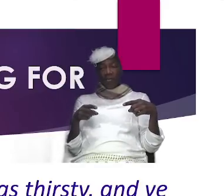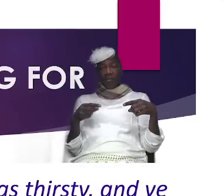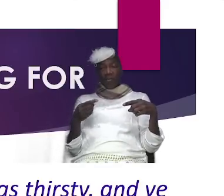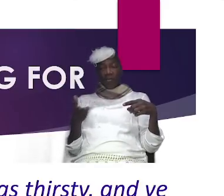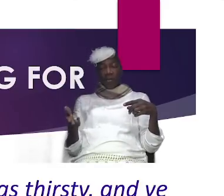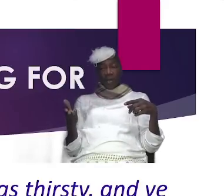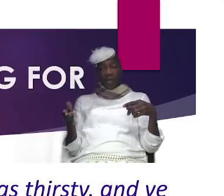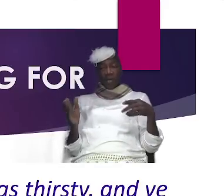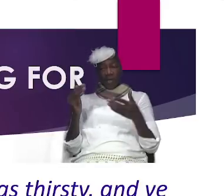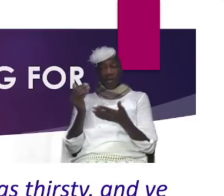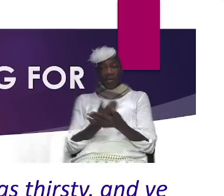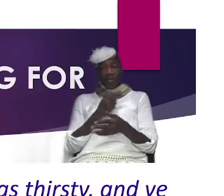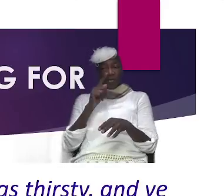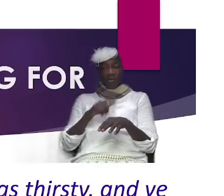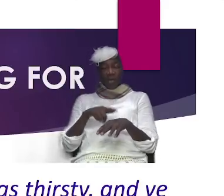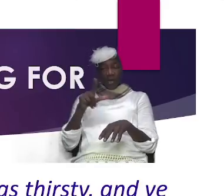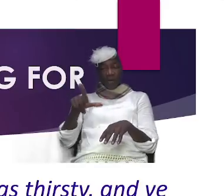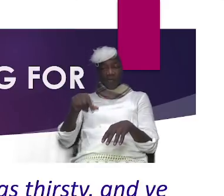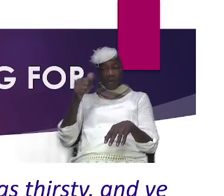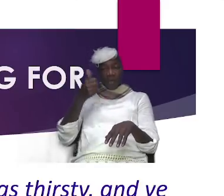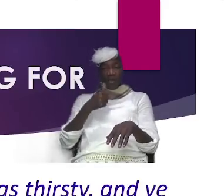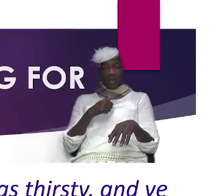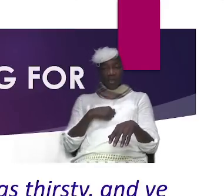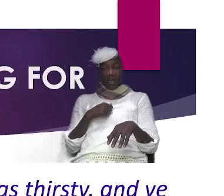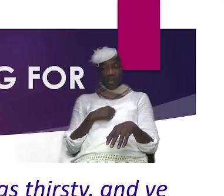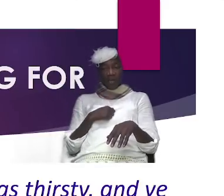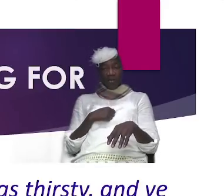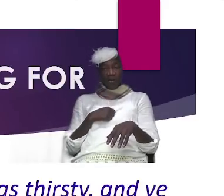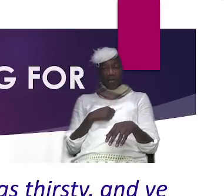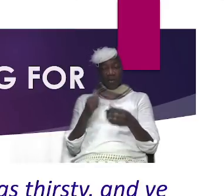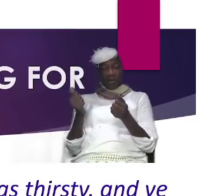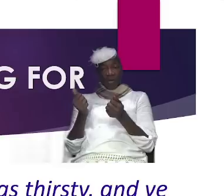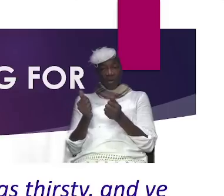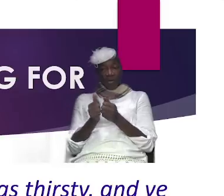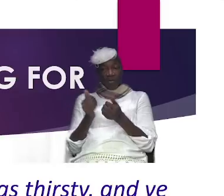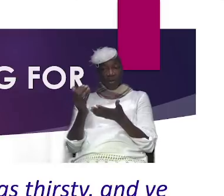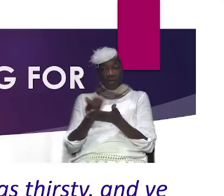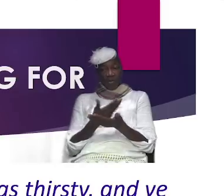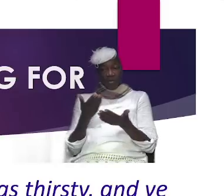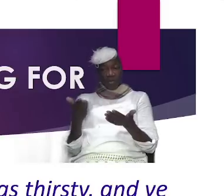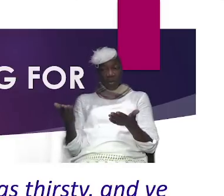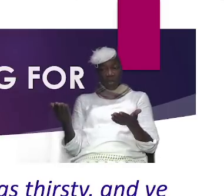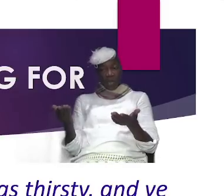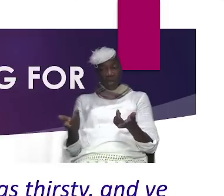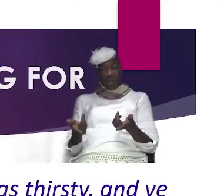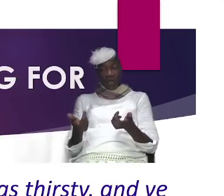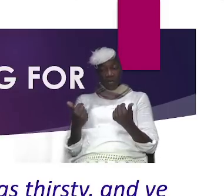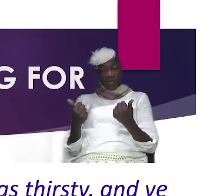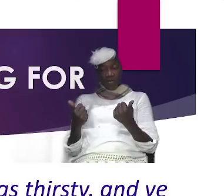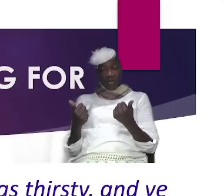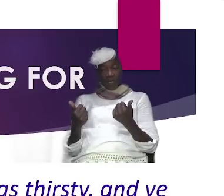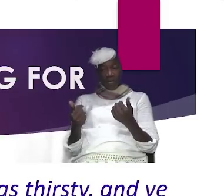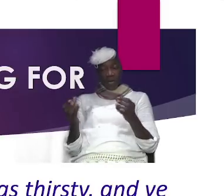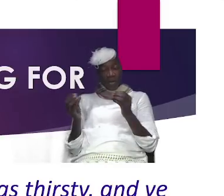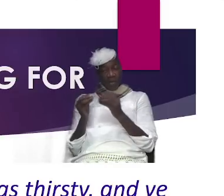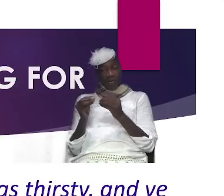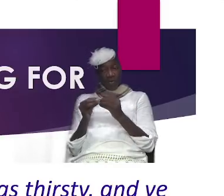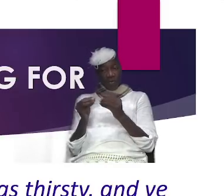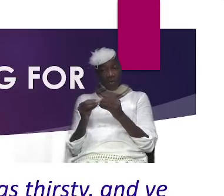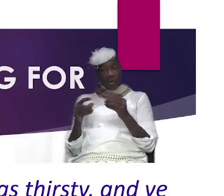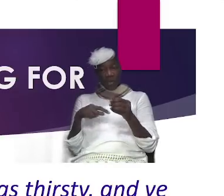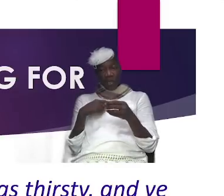sometimes we find ourselves, and many times we find ourselves with some funds that come to us that are extra. We can say, can